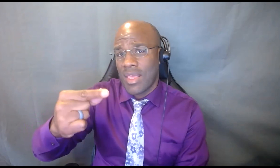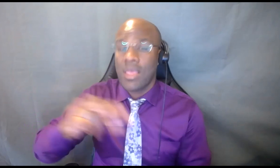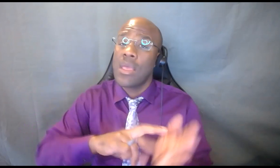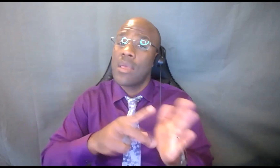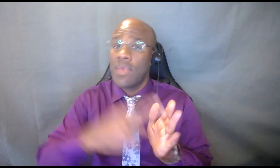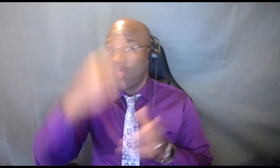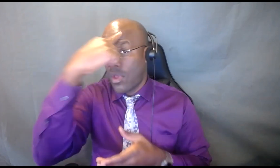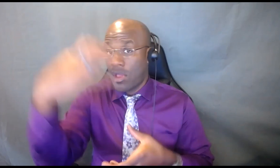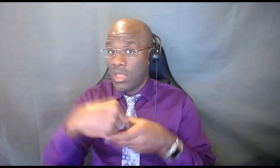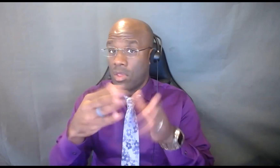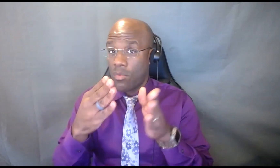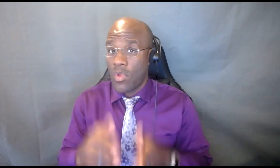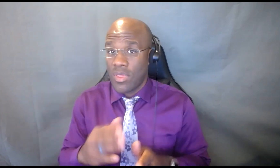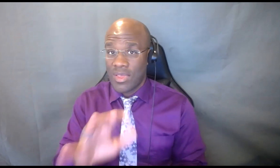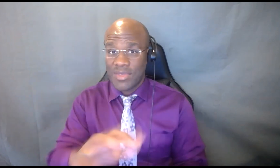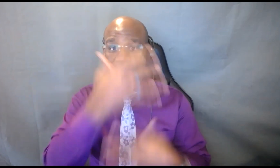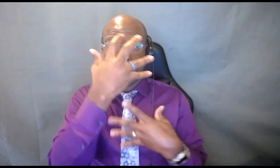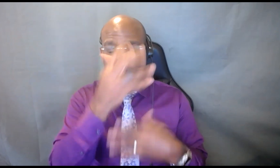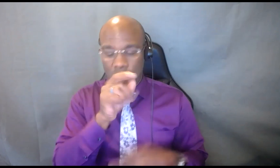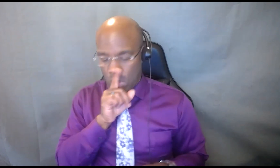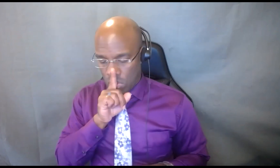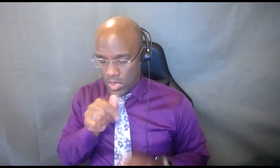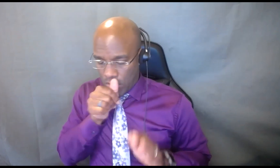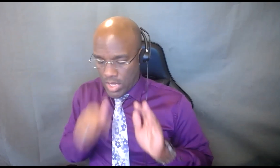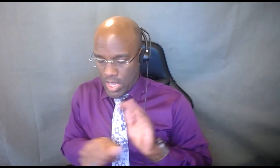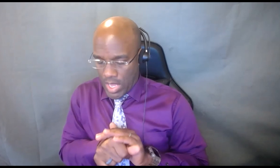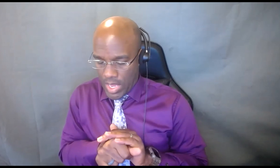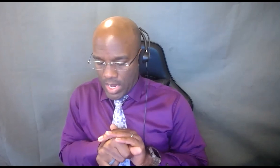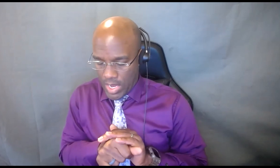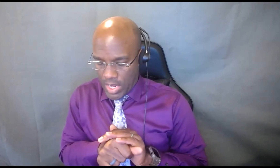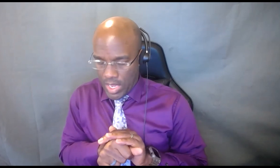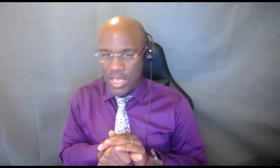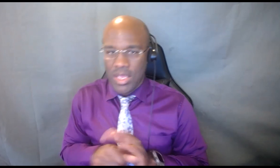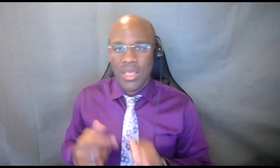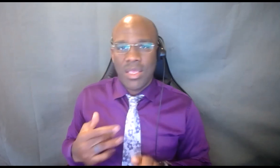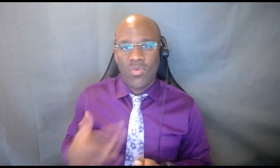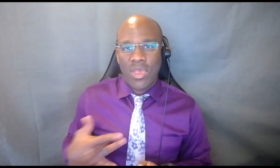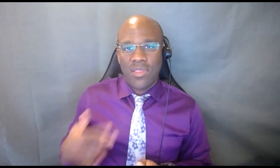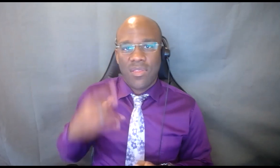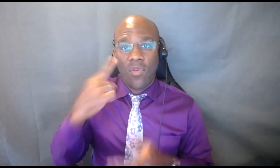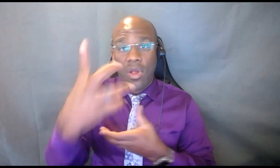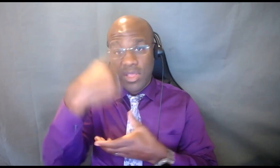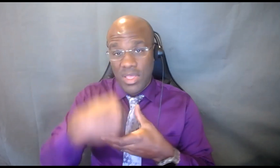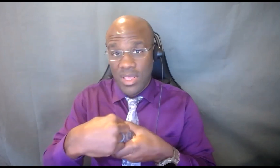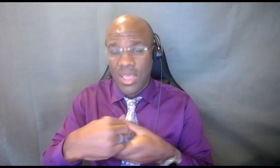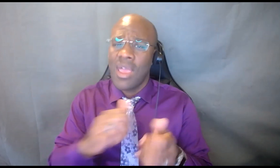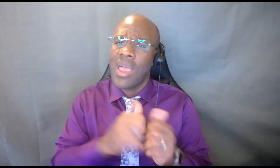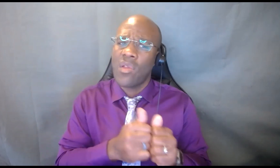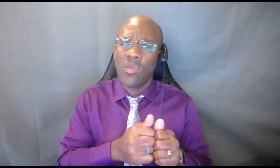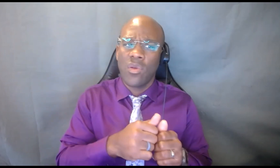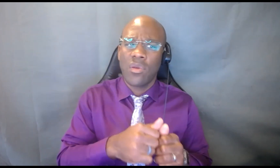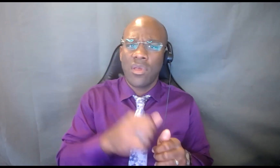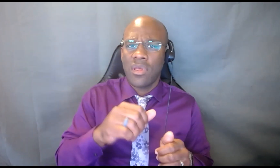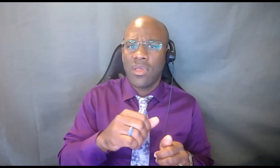a neurotypical society? How do Black autistic people balance both code switching and masking on top of